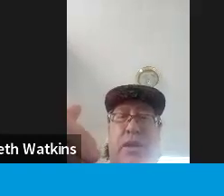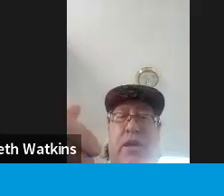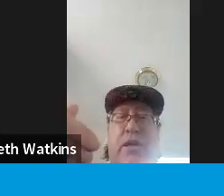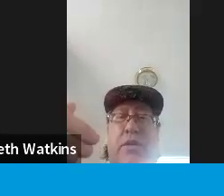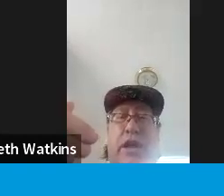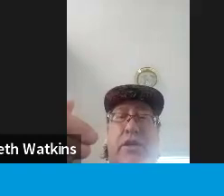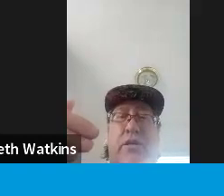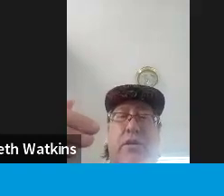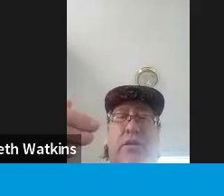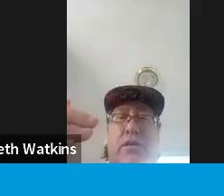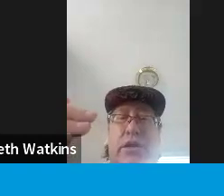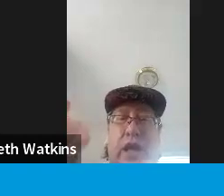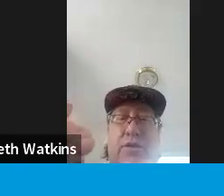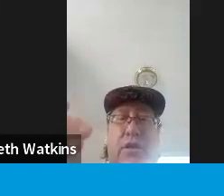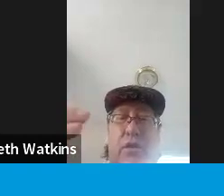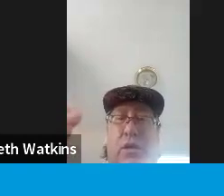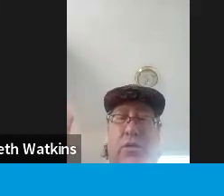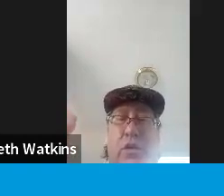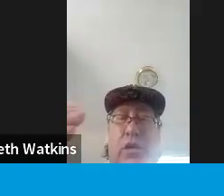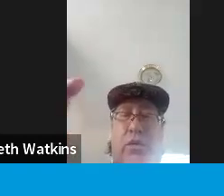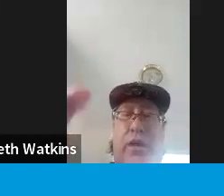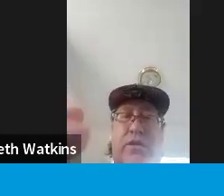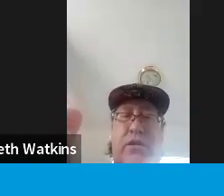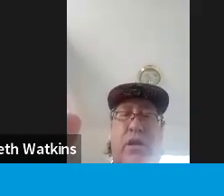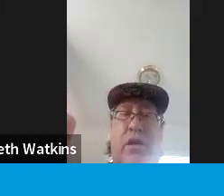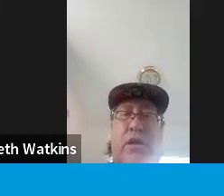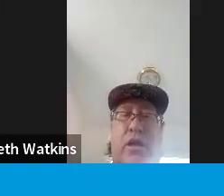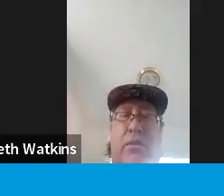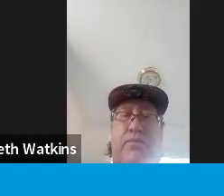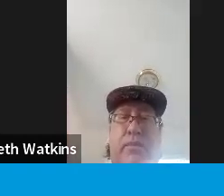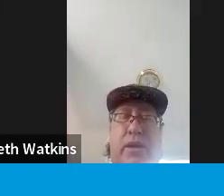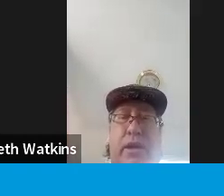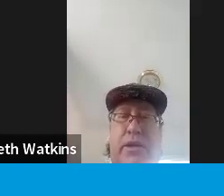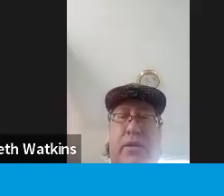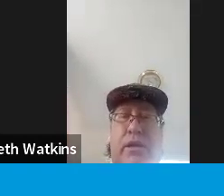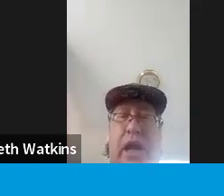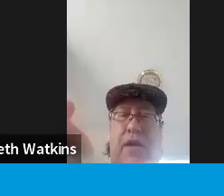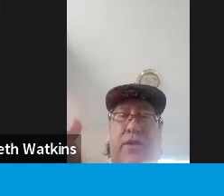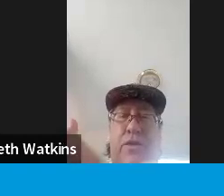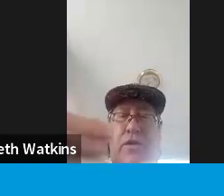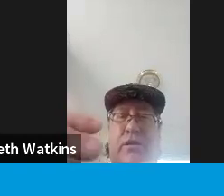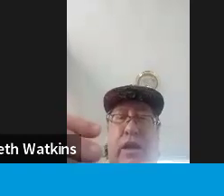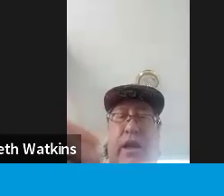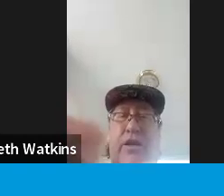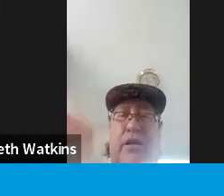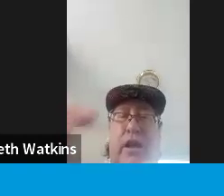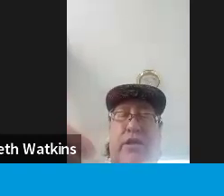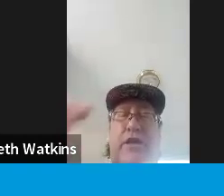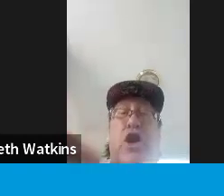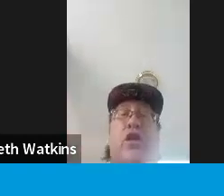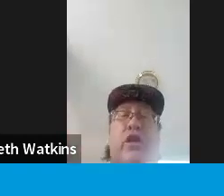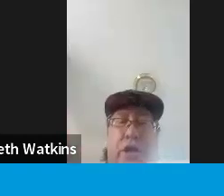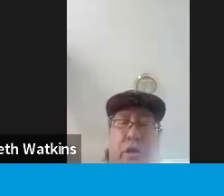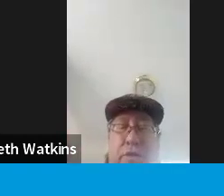system in Denver or Aurora or whatever, can have those like